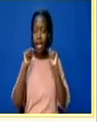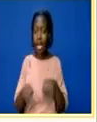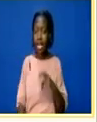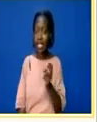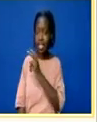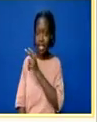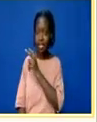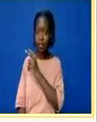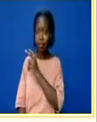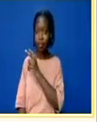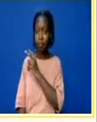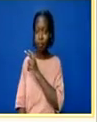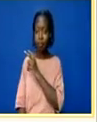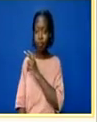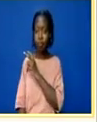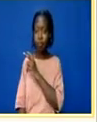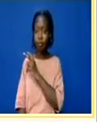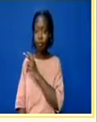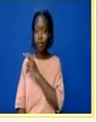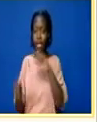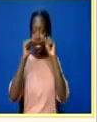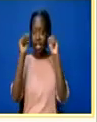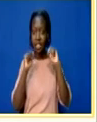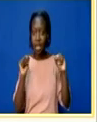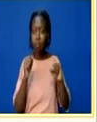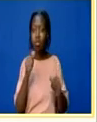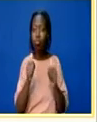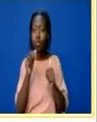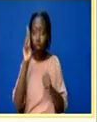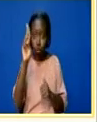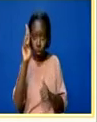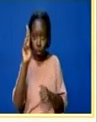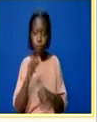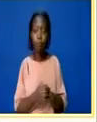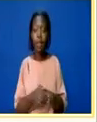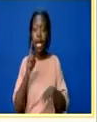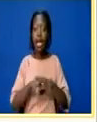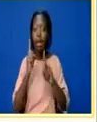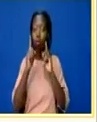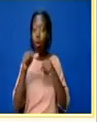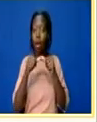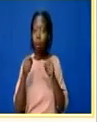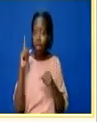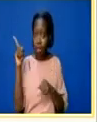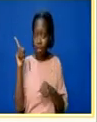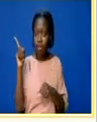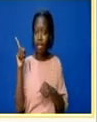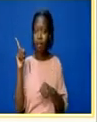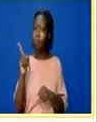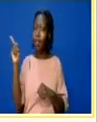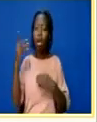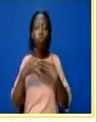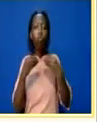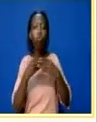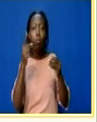going straight down. Yes. So the shape can be U-shaped. U-shaped, yes. So when we talk about this kind of erosion, mm. it forms what